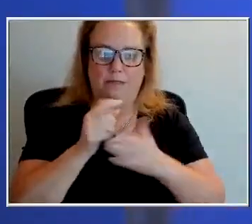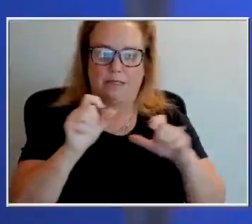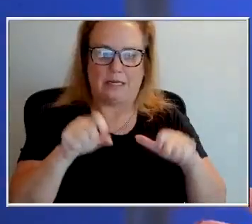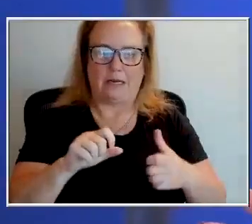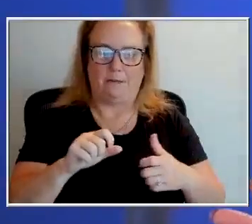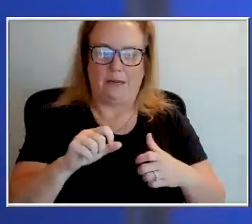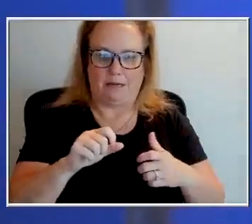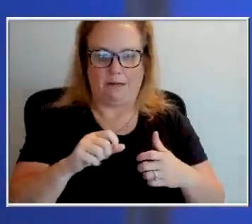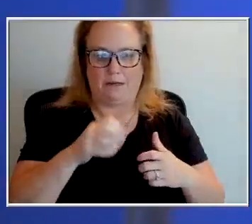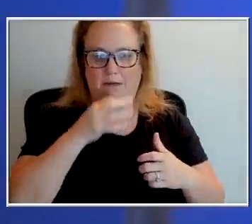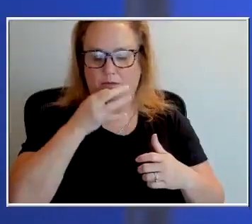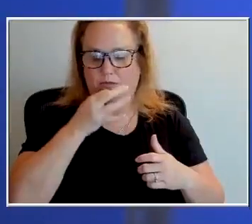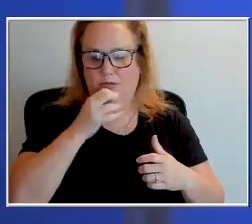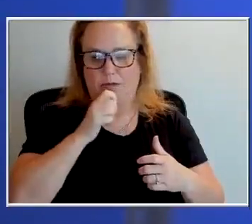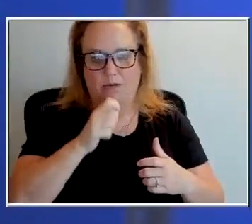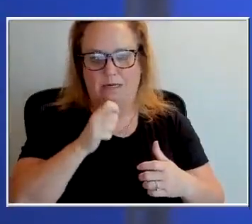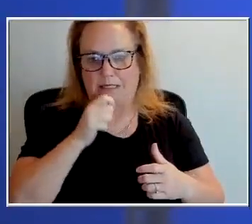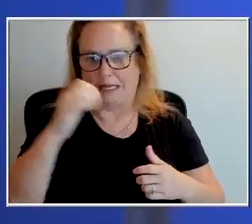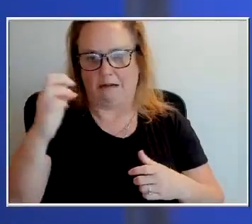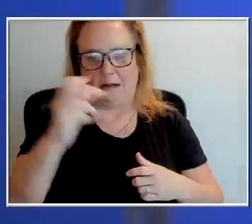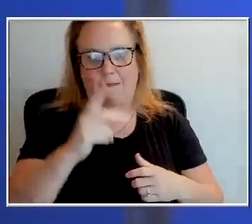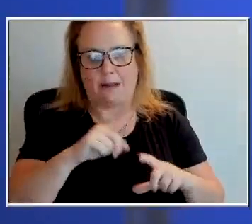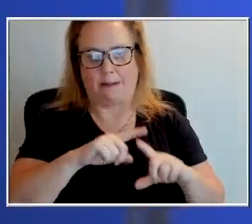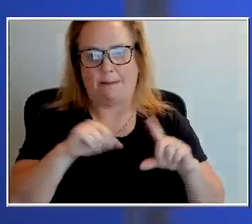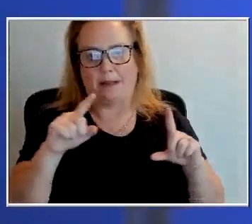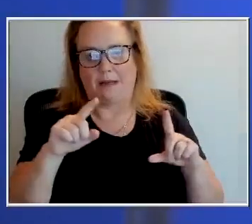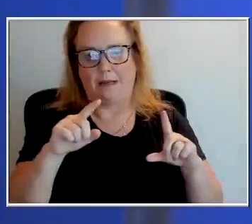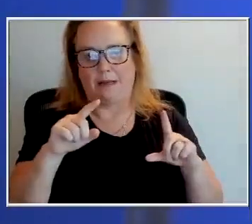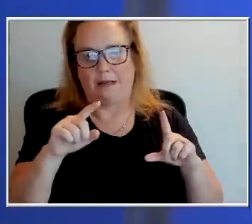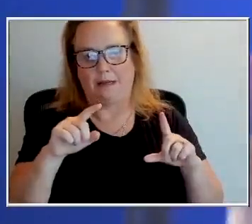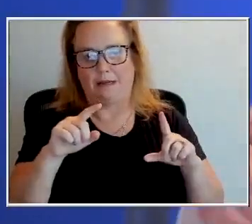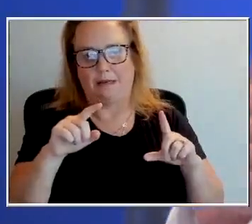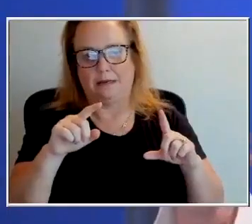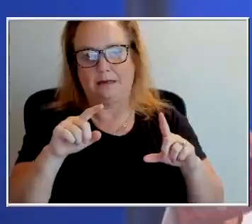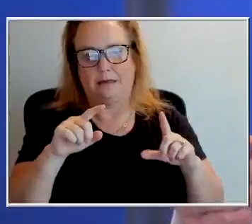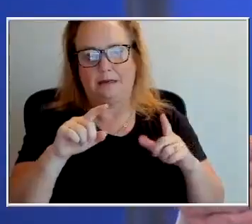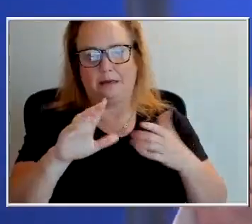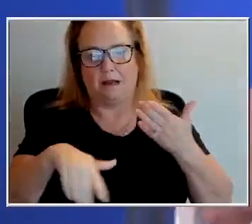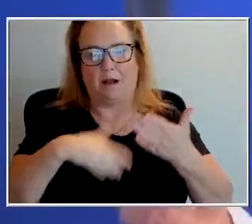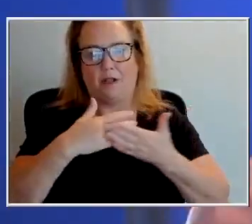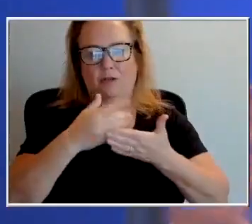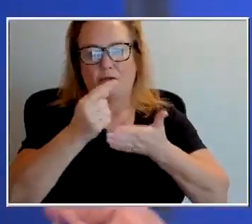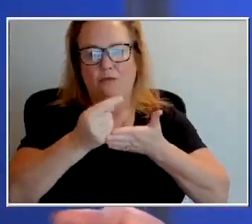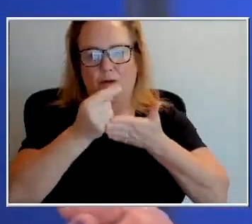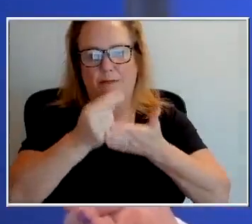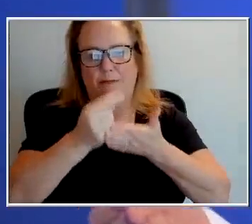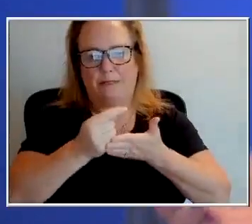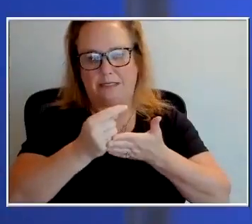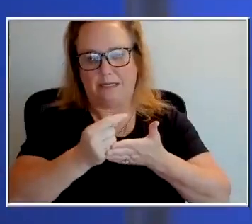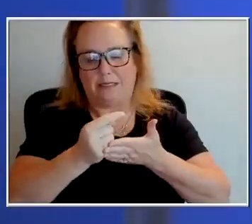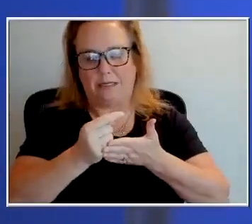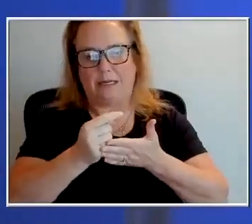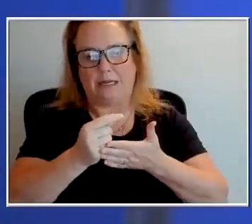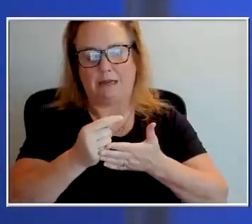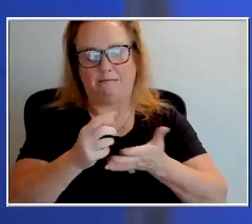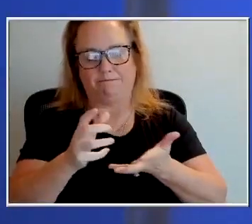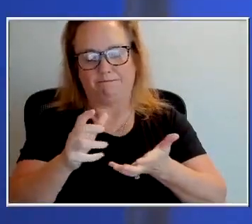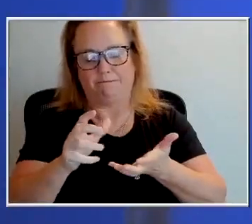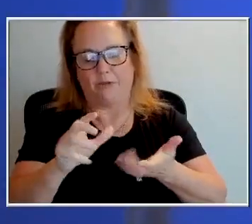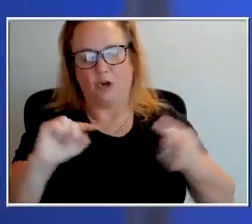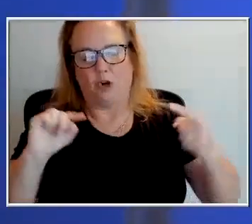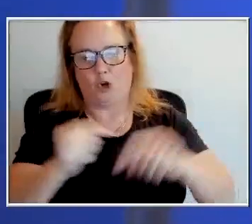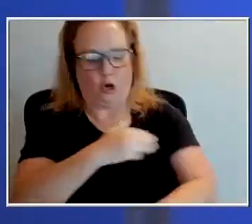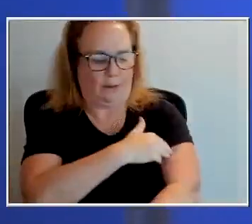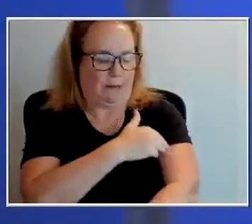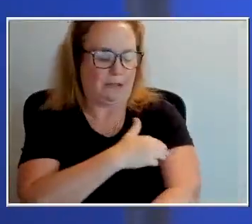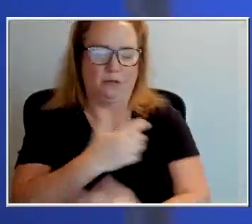line, we're not saying it'll come back, but all of those treatments can wear away muscle. And so we want to do what we can